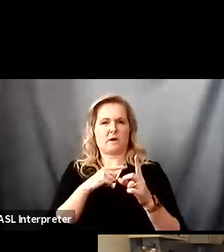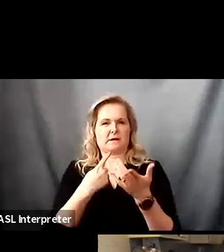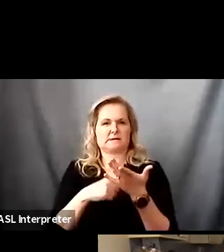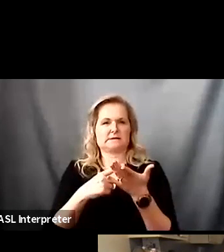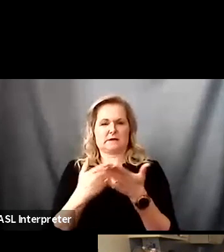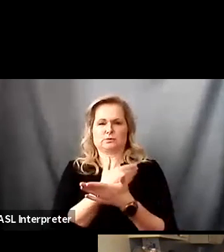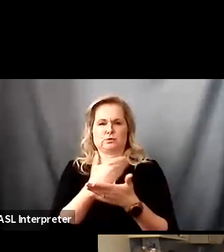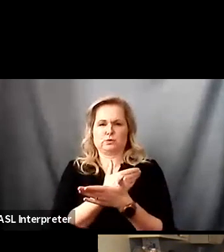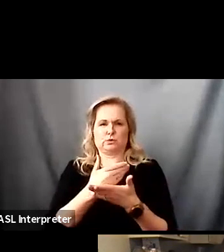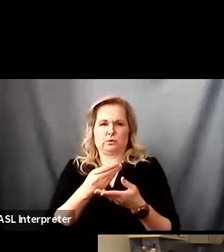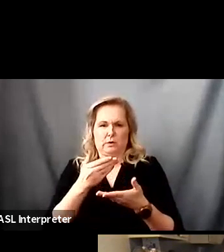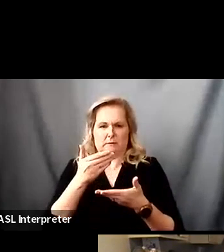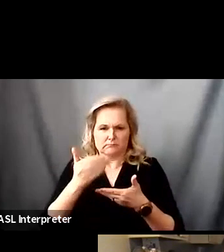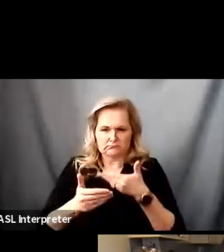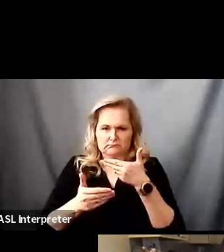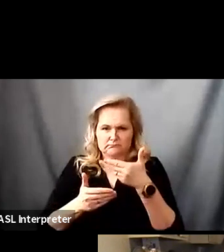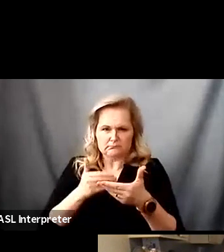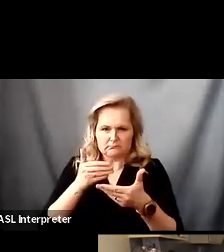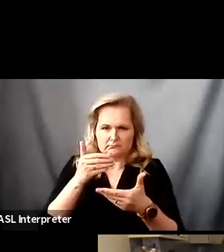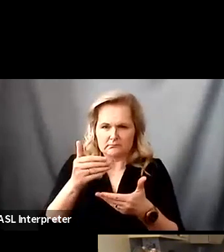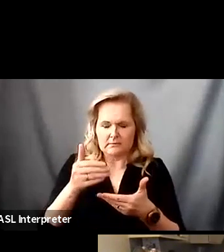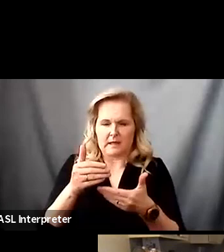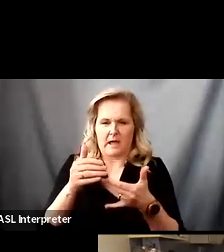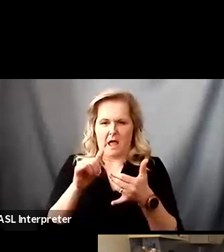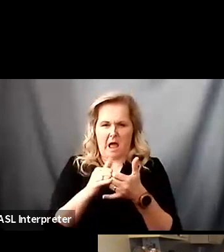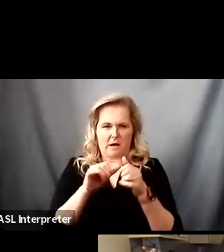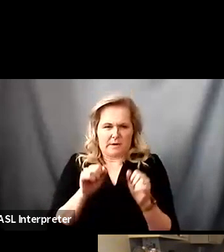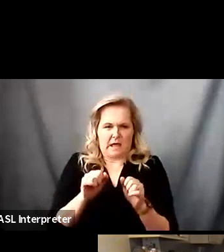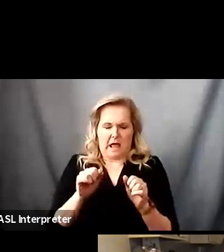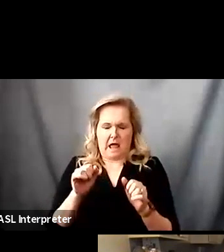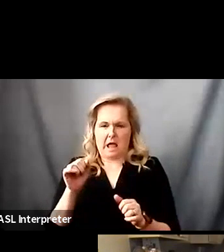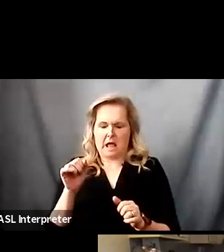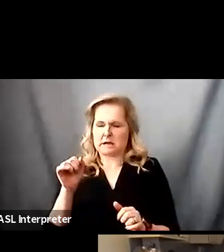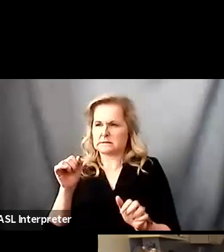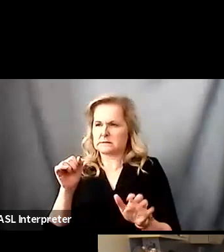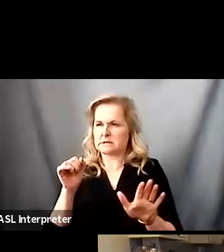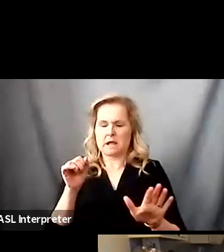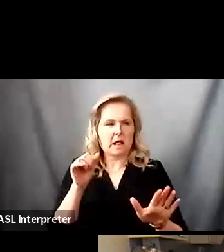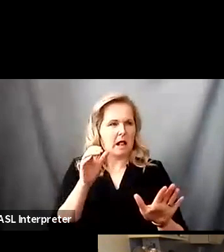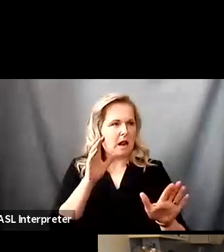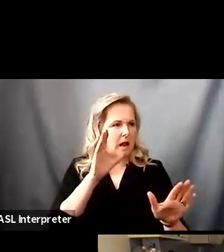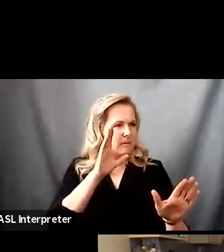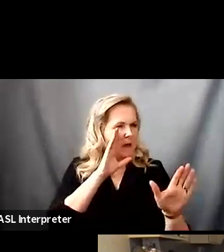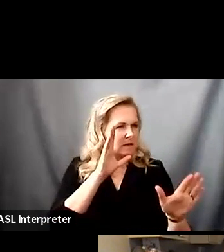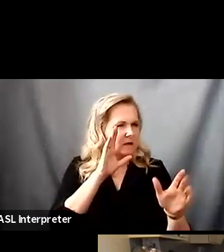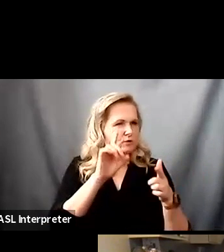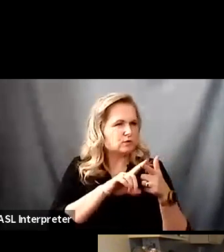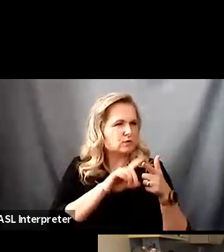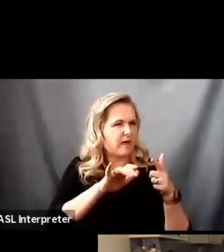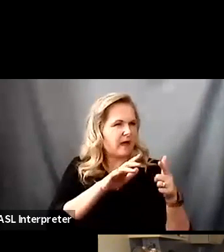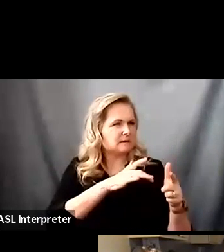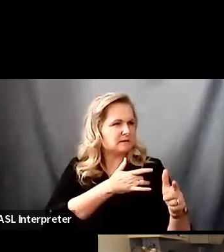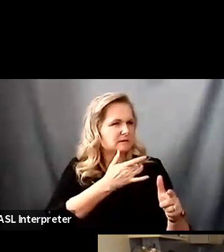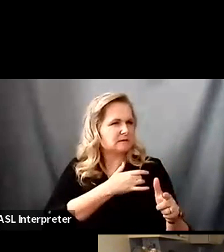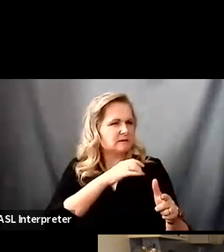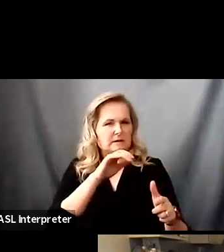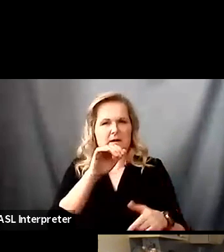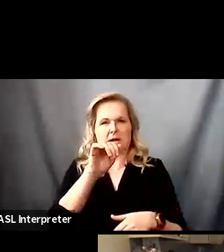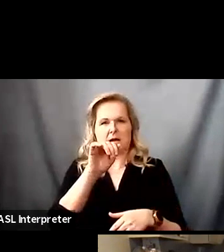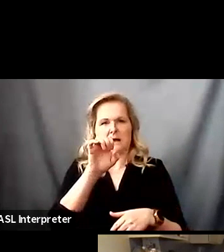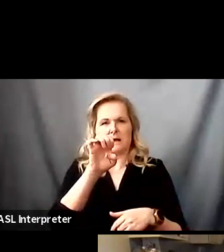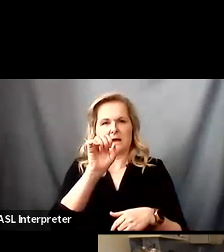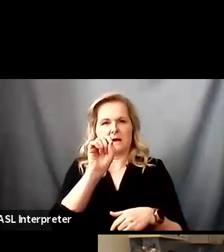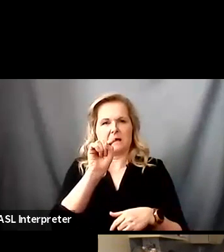knowing, how we can listen to those aesthetics and explore them